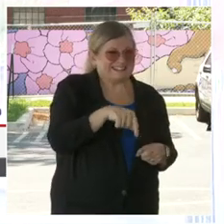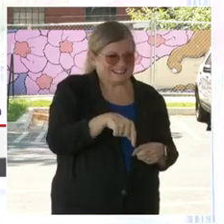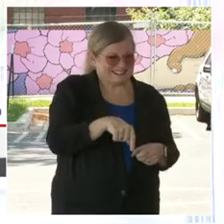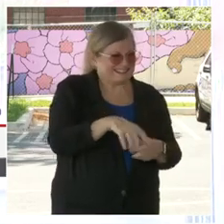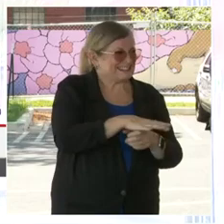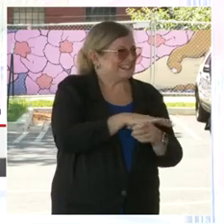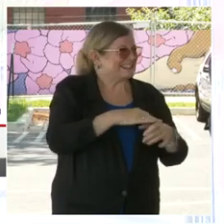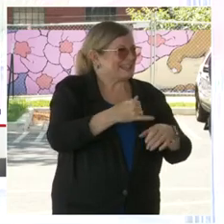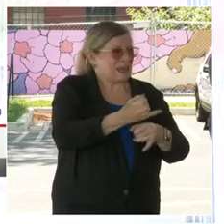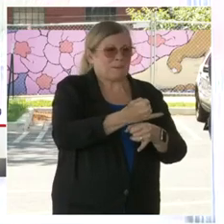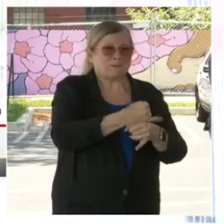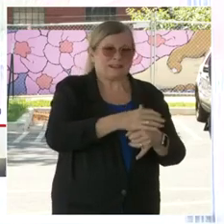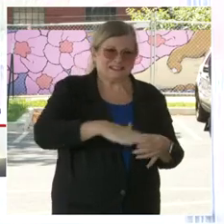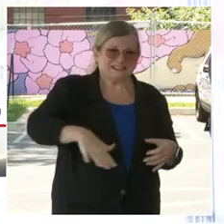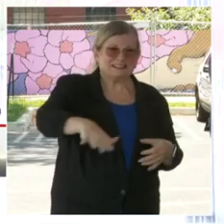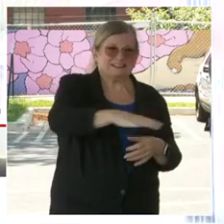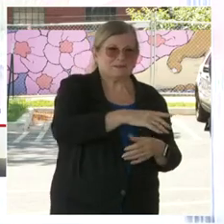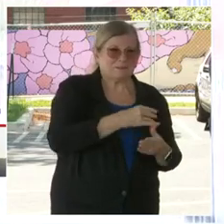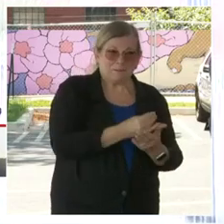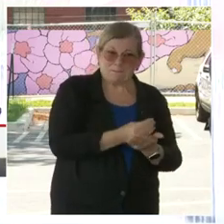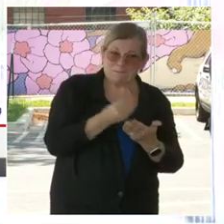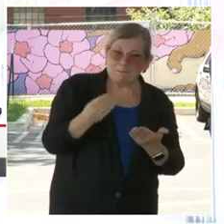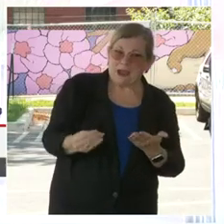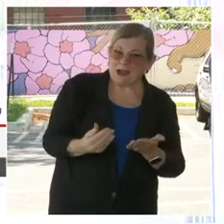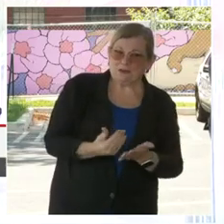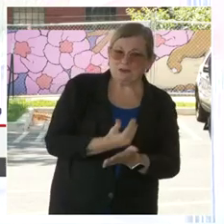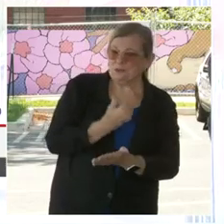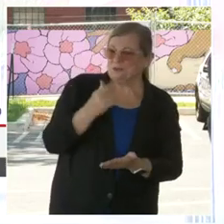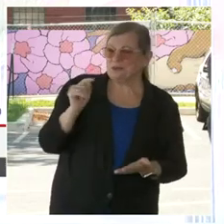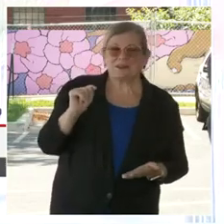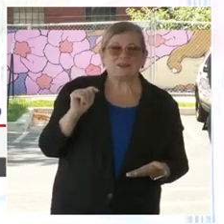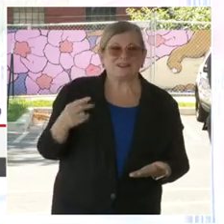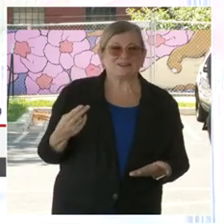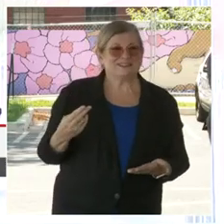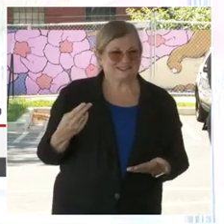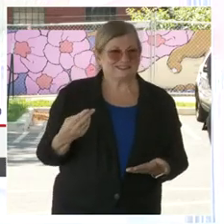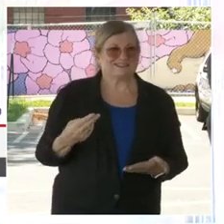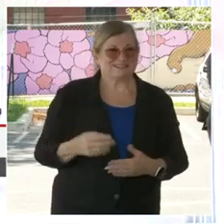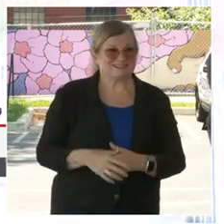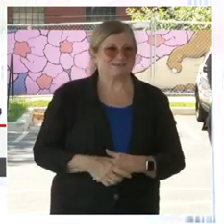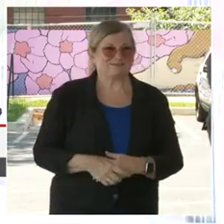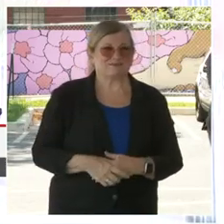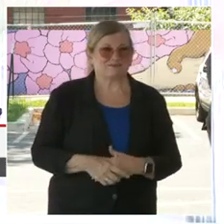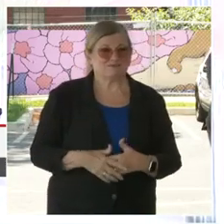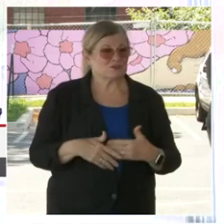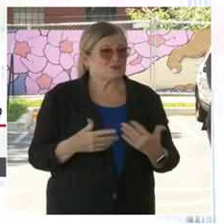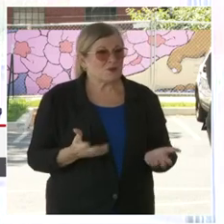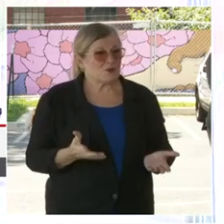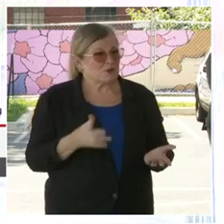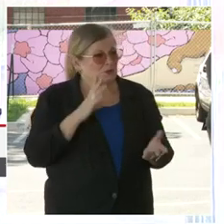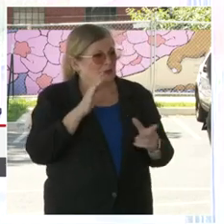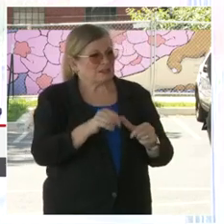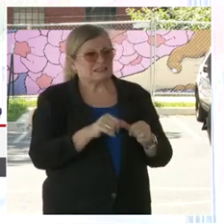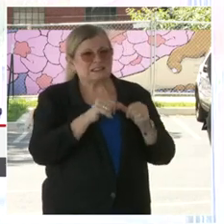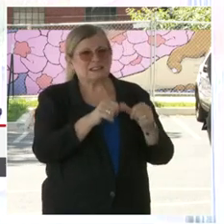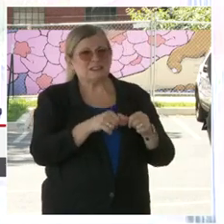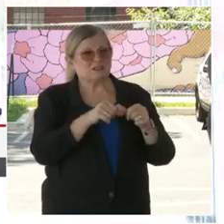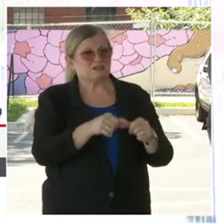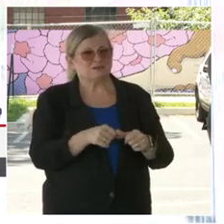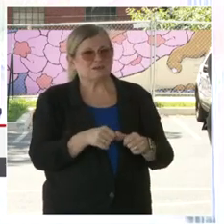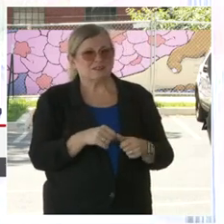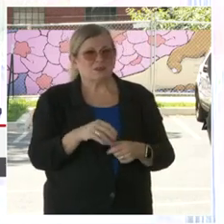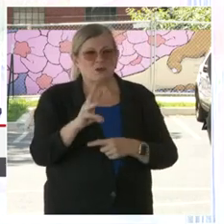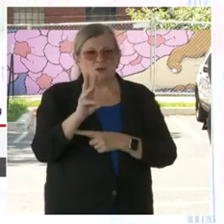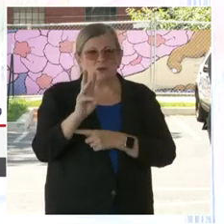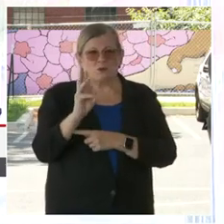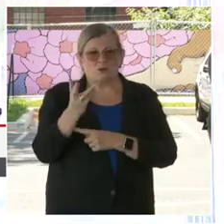are buying their new townhomes. And that is what we will continue to do with the Whitman Walker